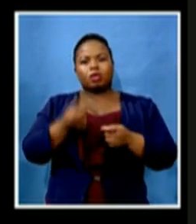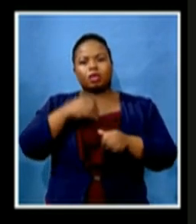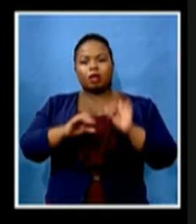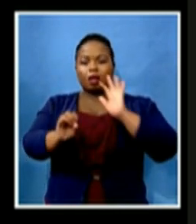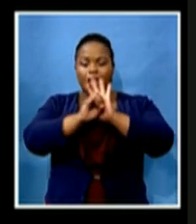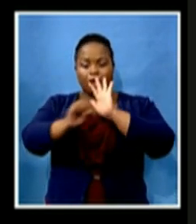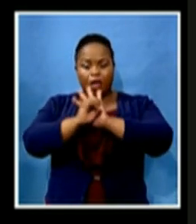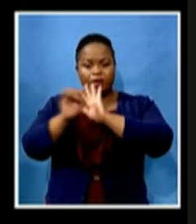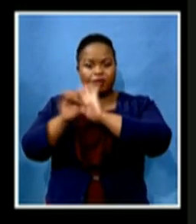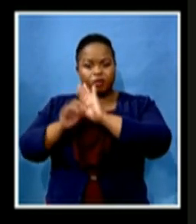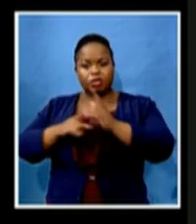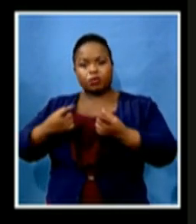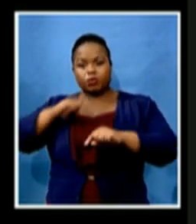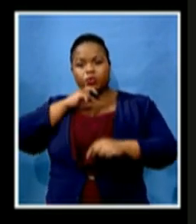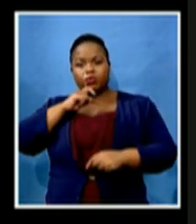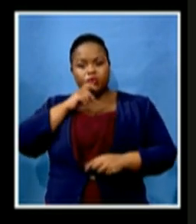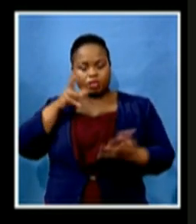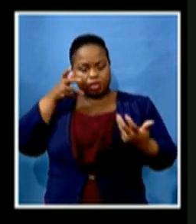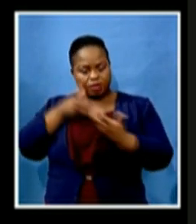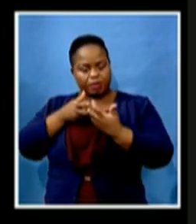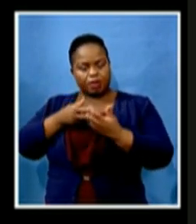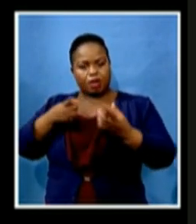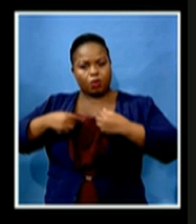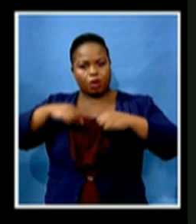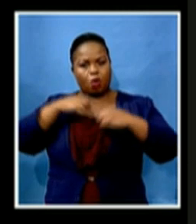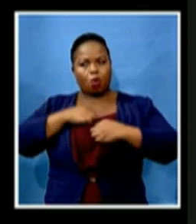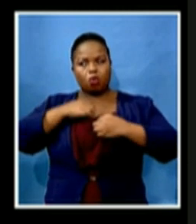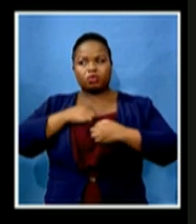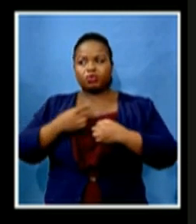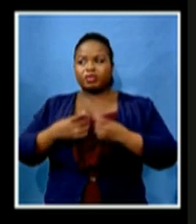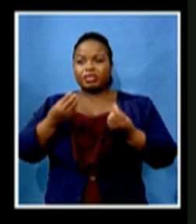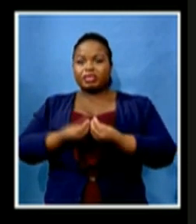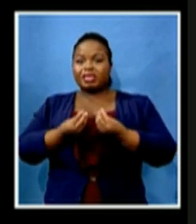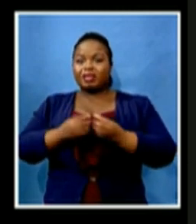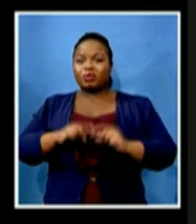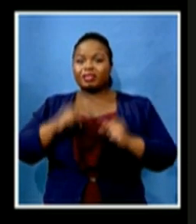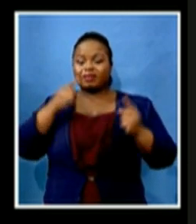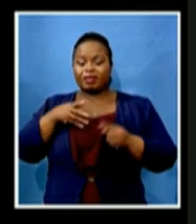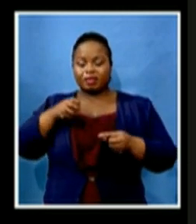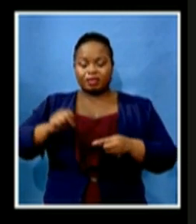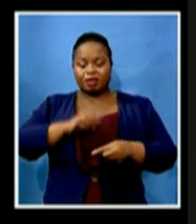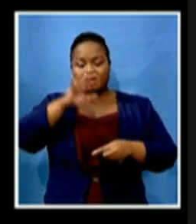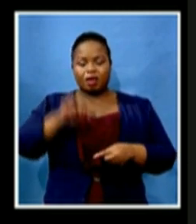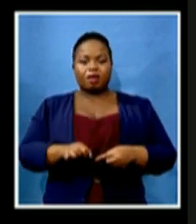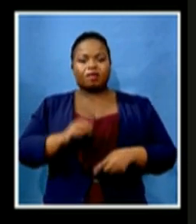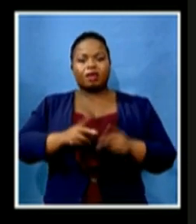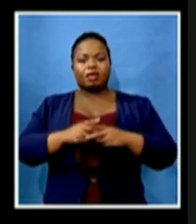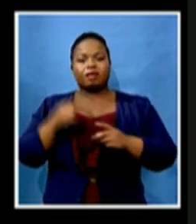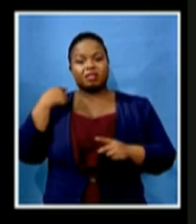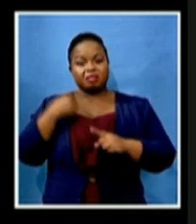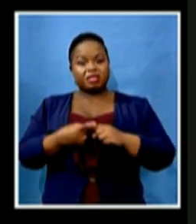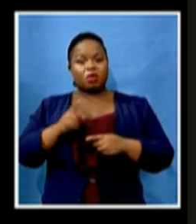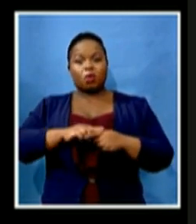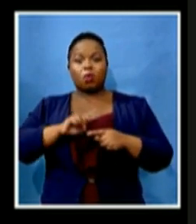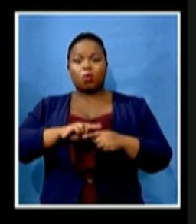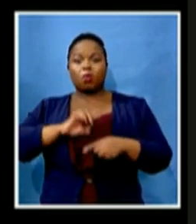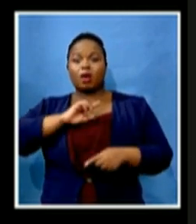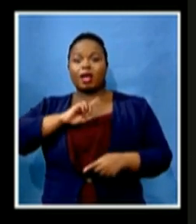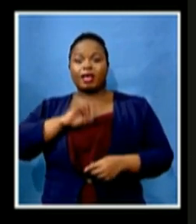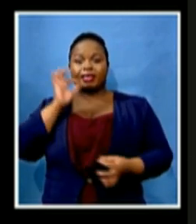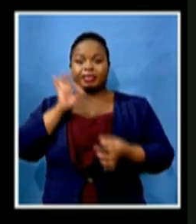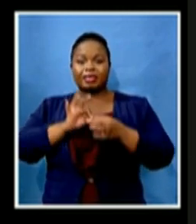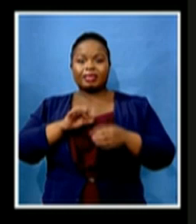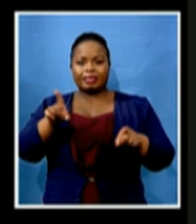there's anything unusual going on in South Africa. And so far there isn't. We're getting exactly the right distribution of deaths by age,